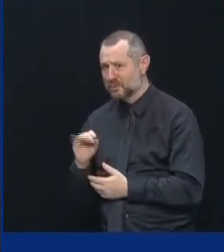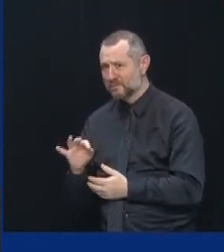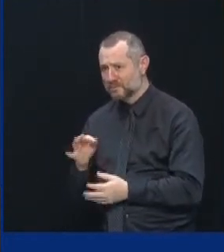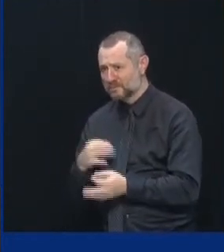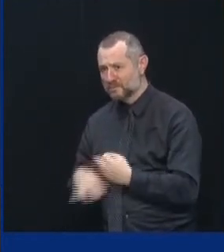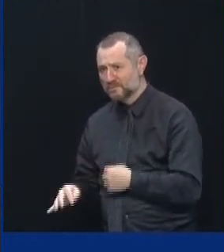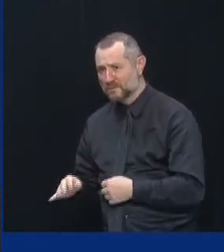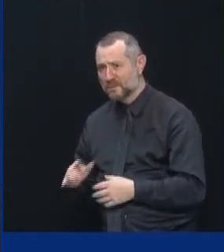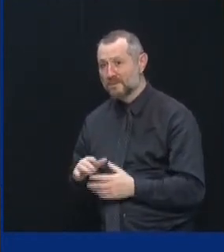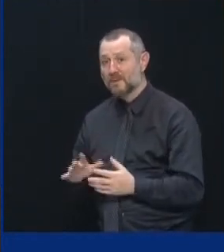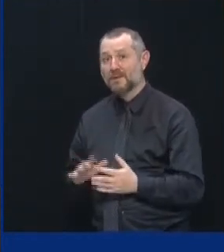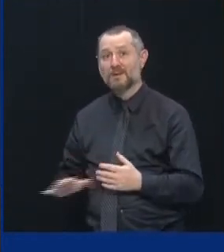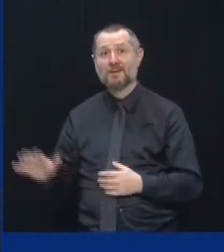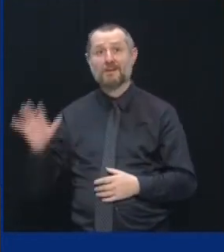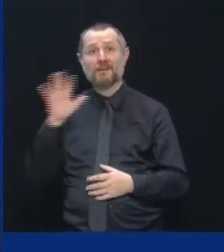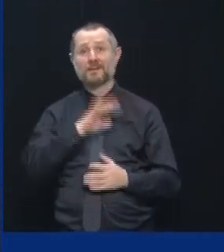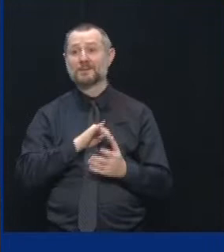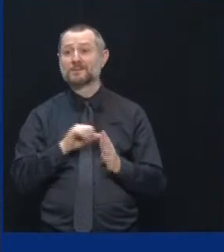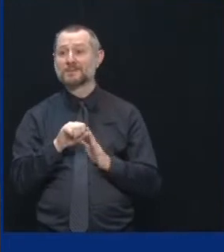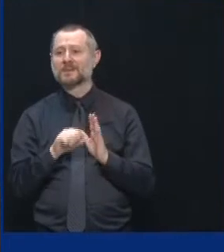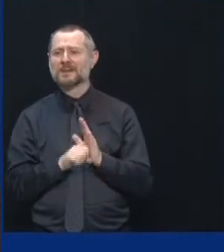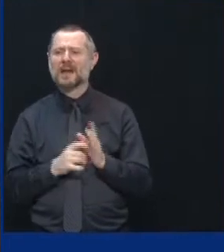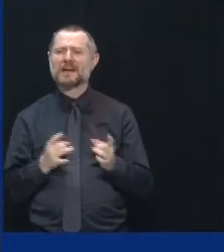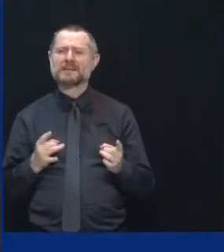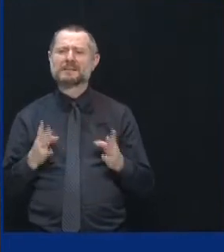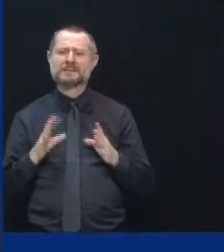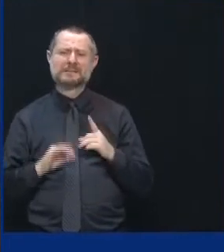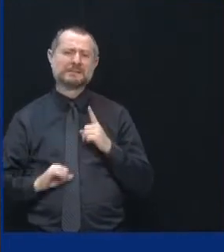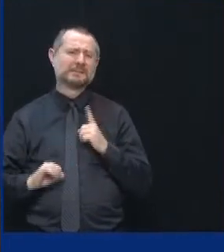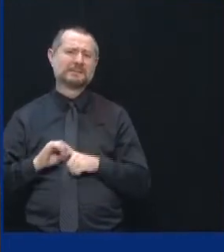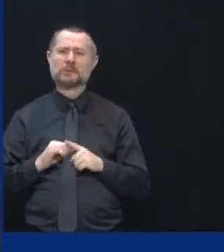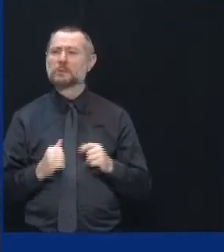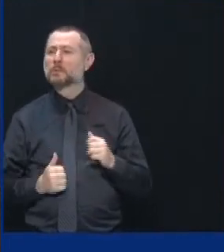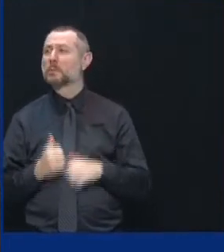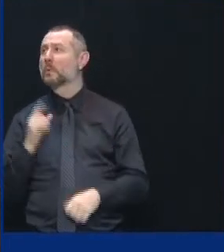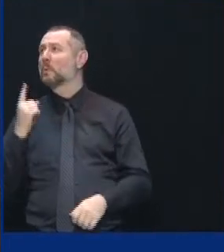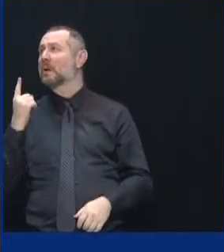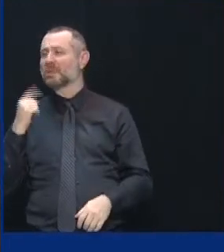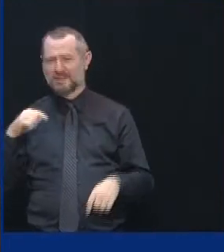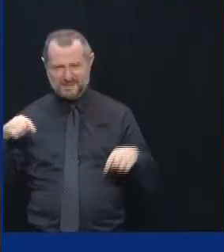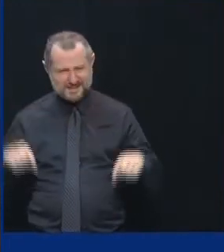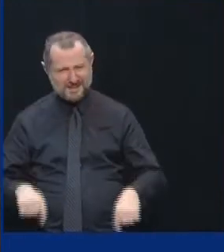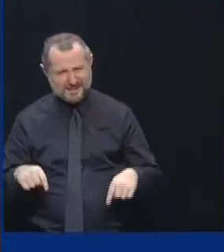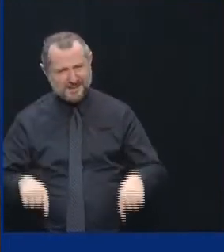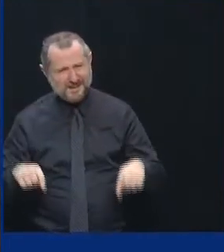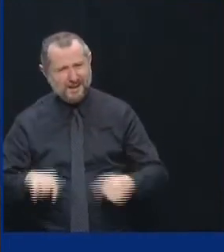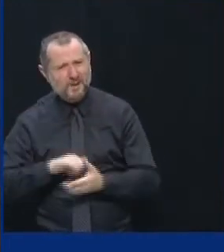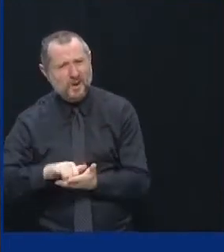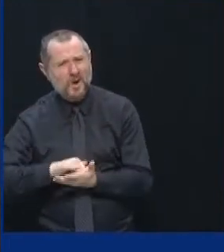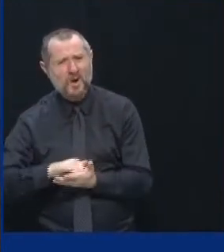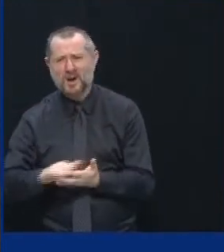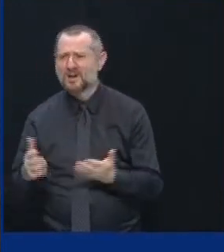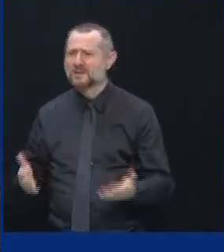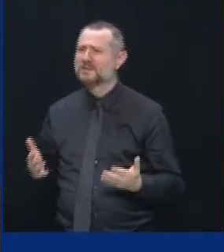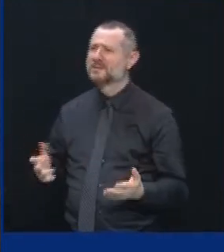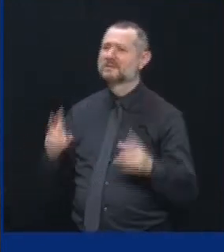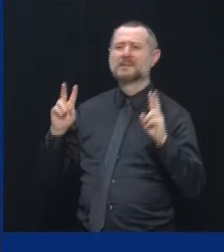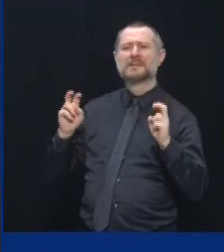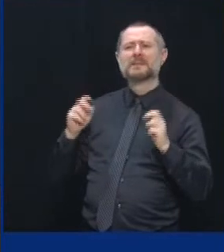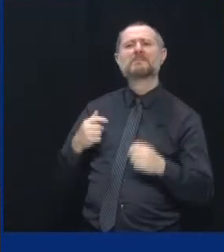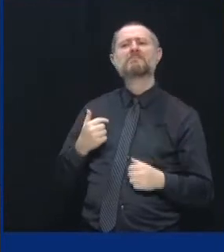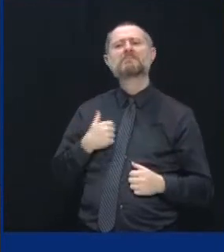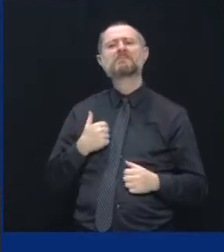hard as this state. This state was the experiment in the